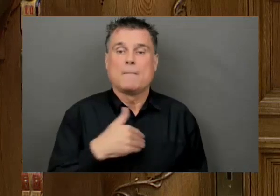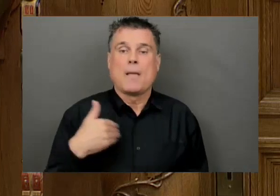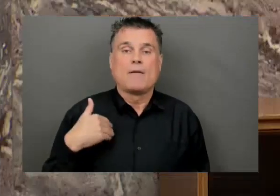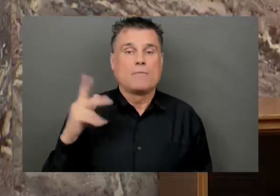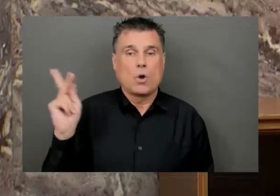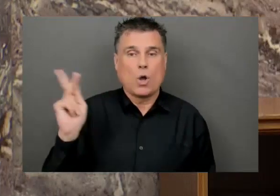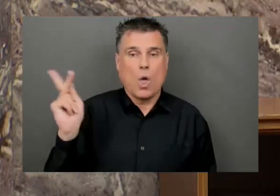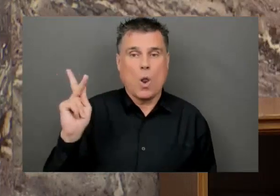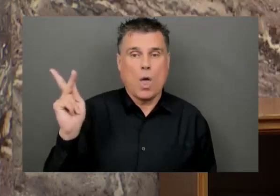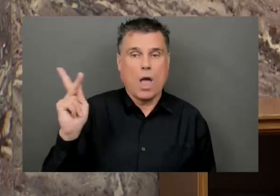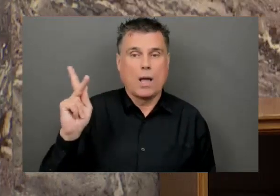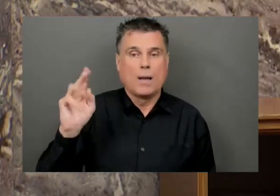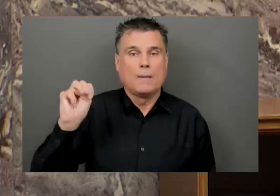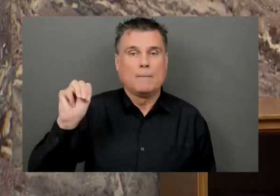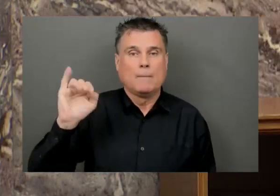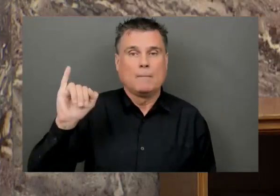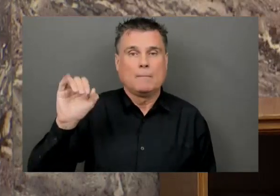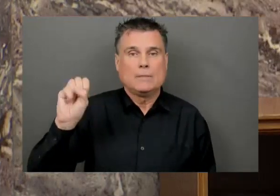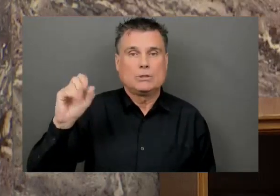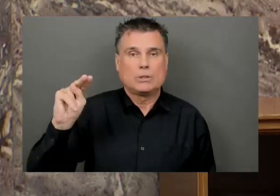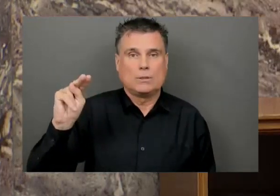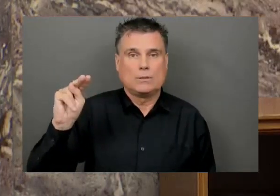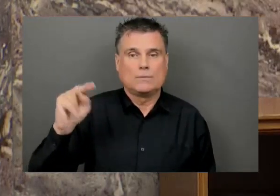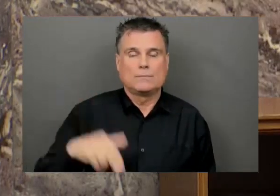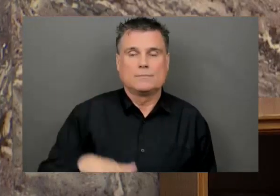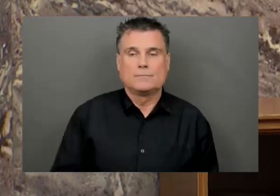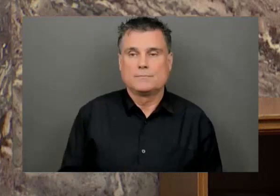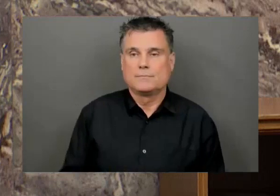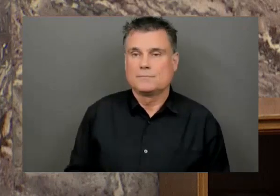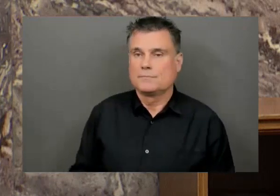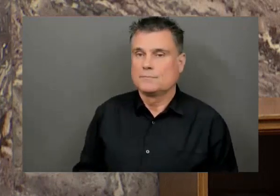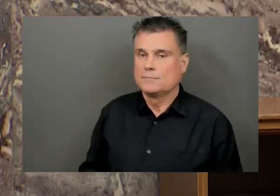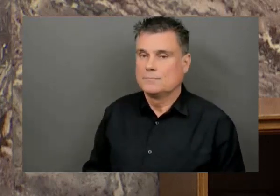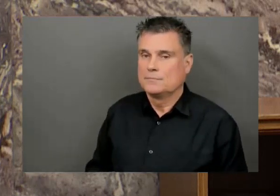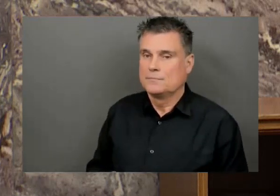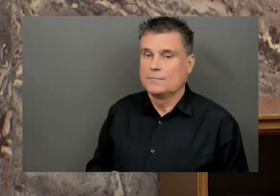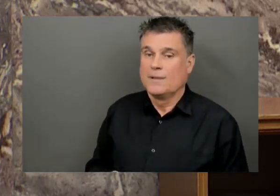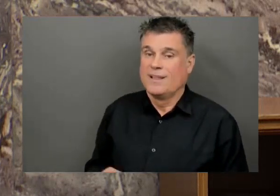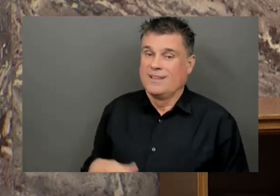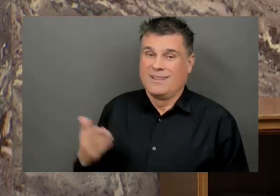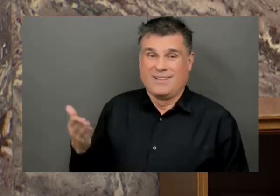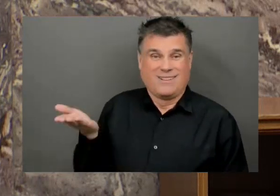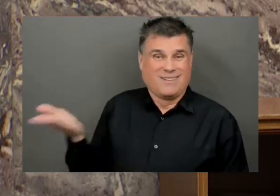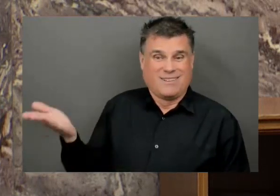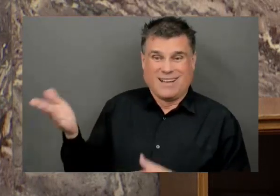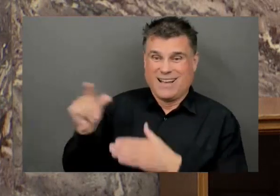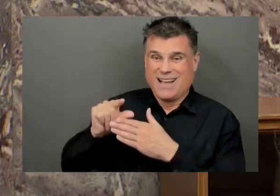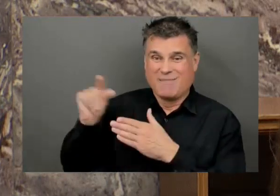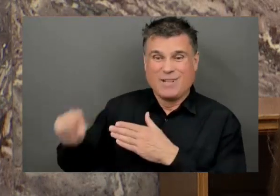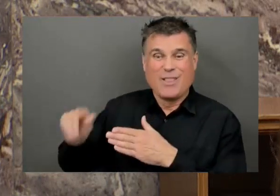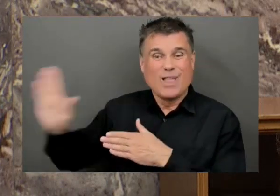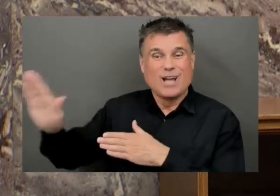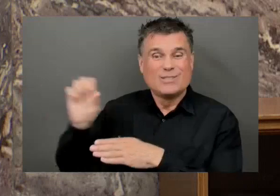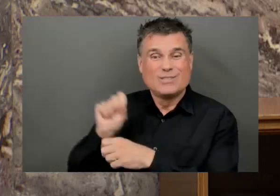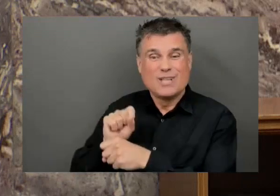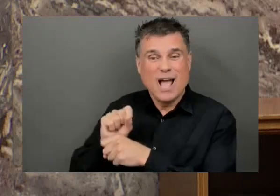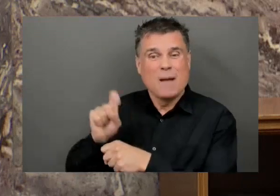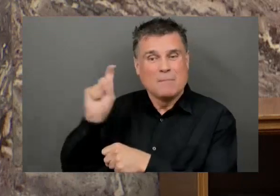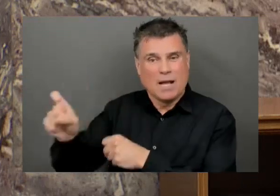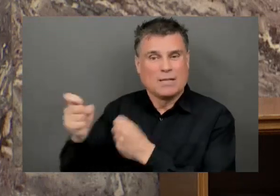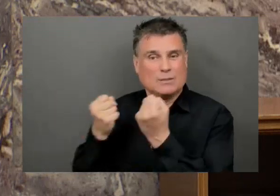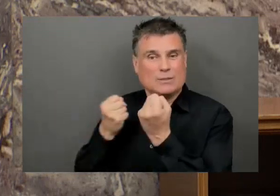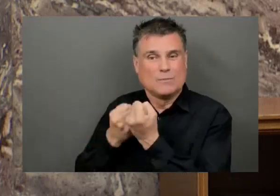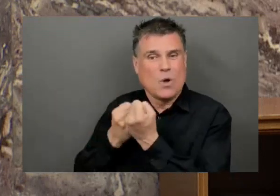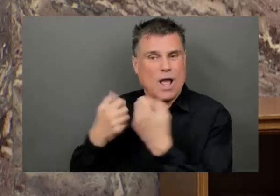This government's job is to support our healthcare workers and to protect our patients, but by telling our